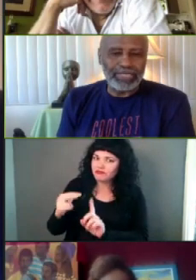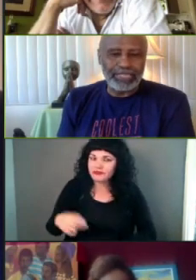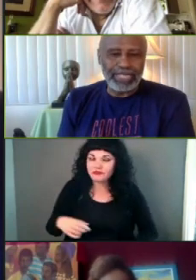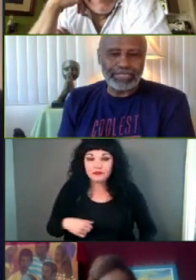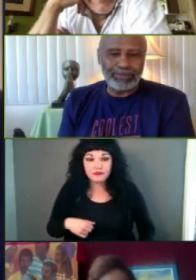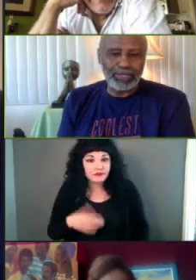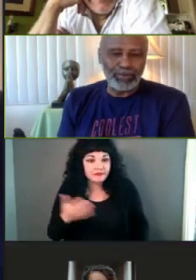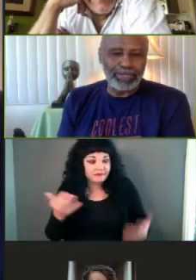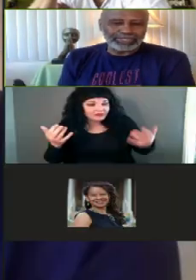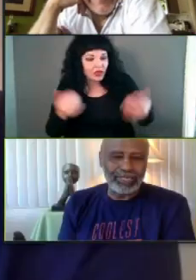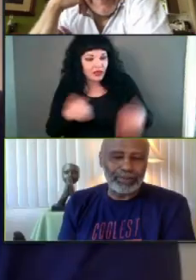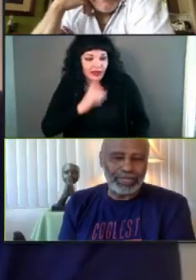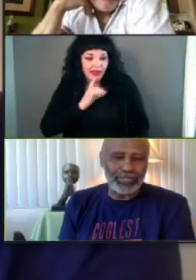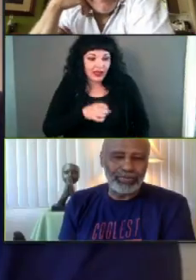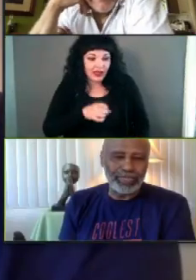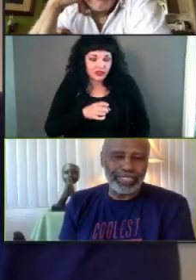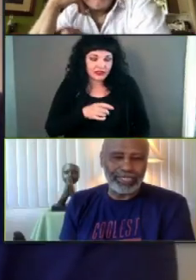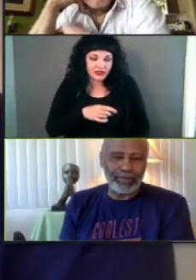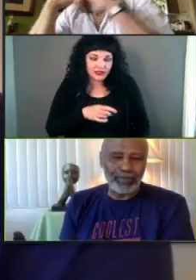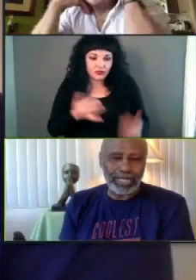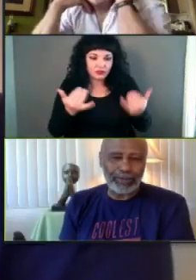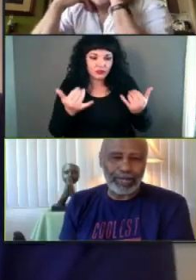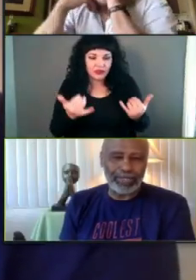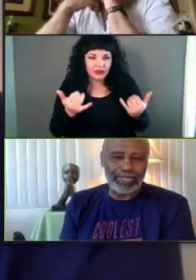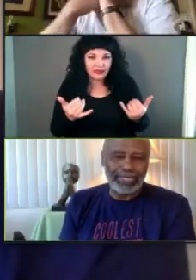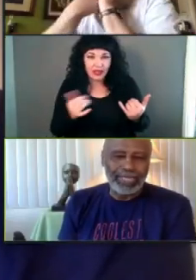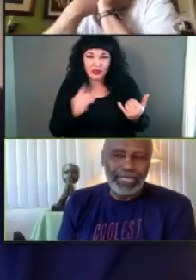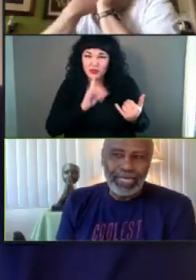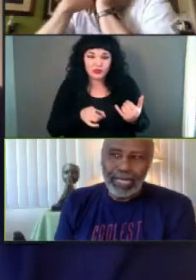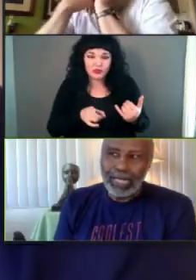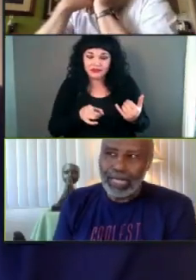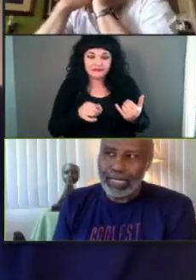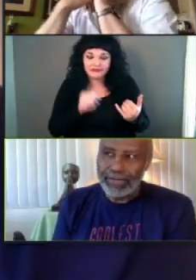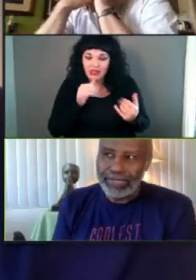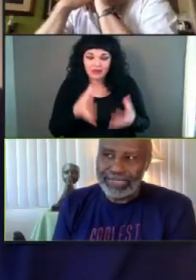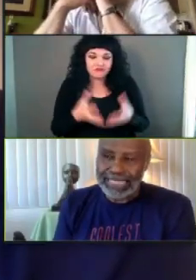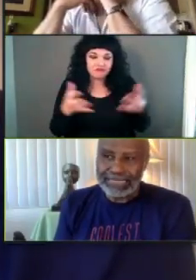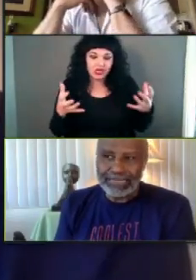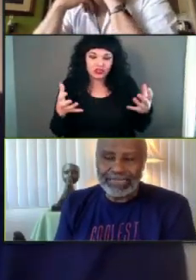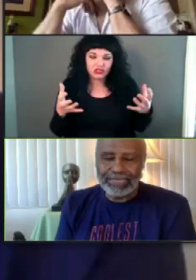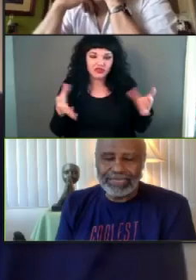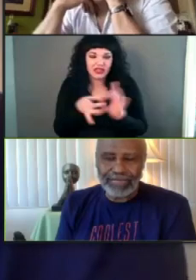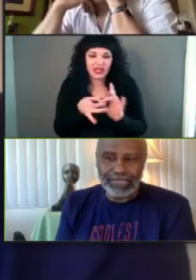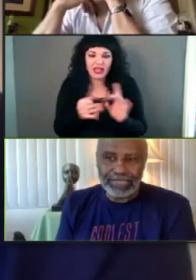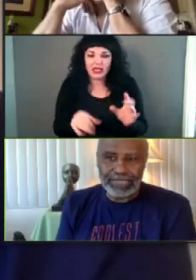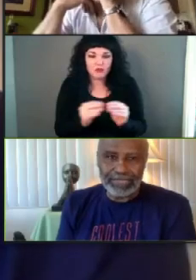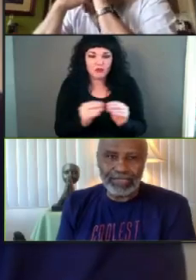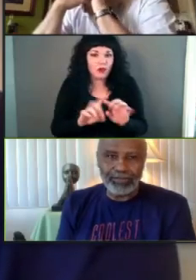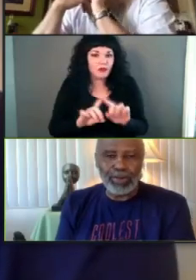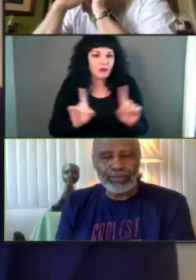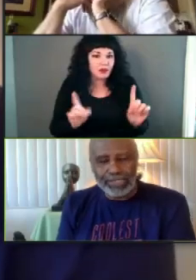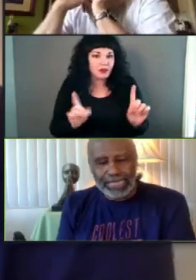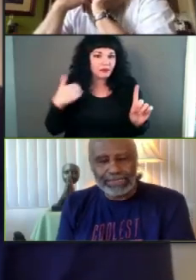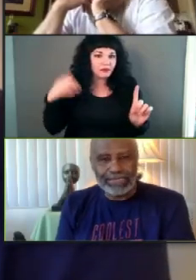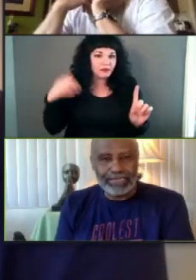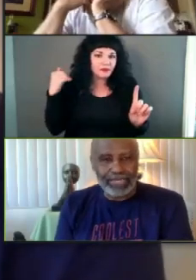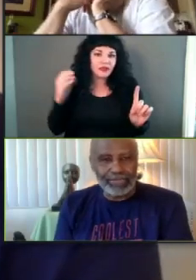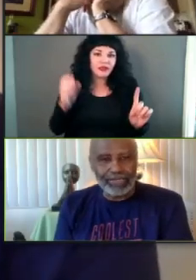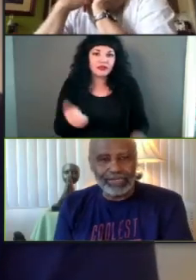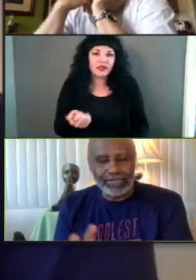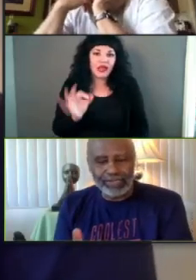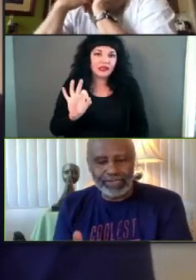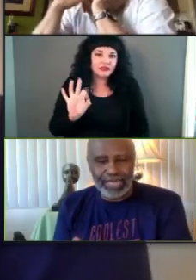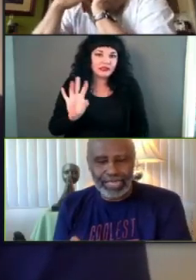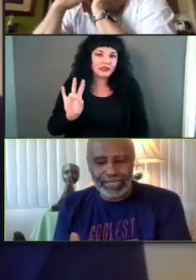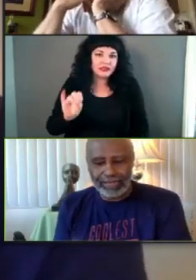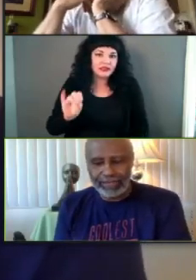much of a connection between the police union and the Democratic Party. In the 1970s, throughout the